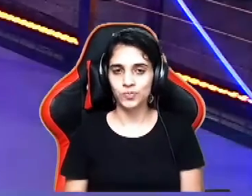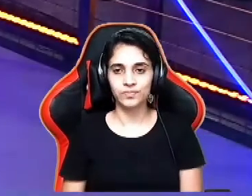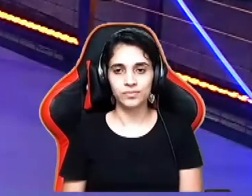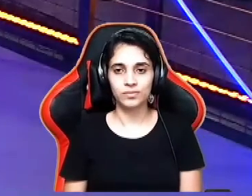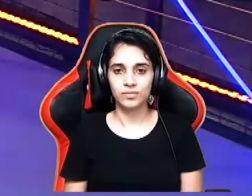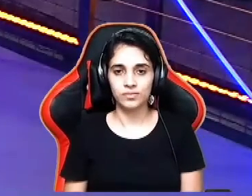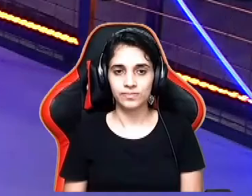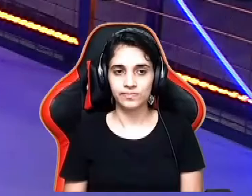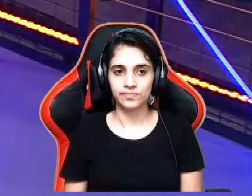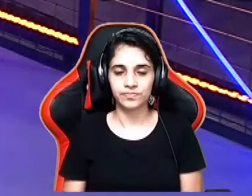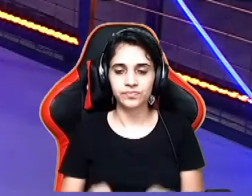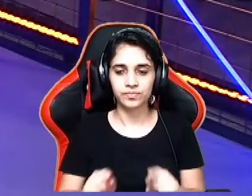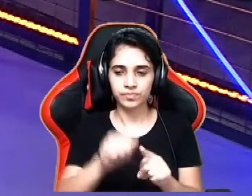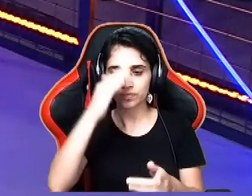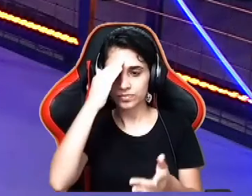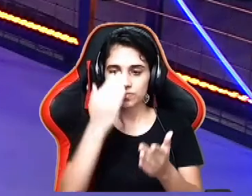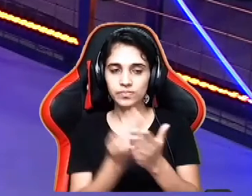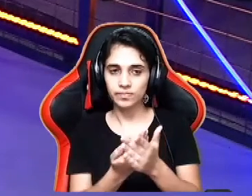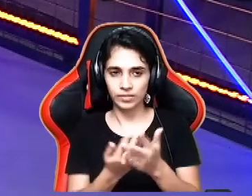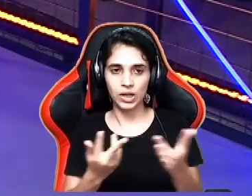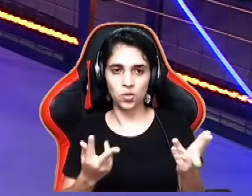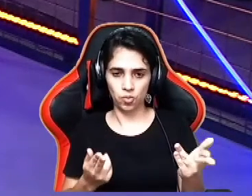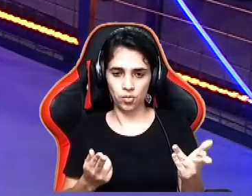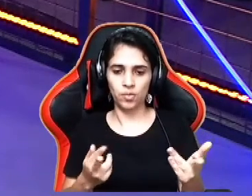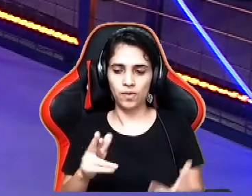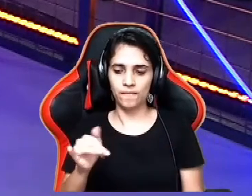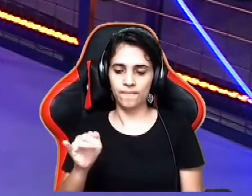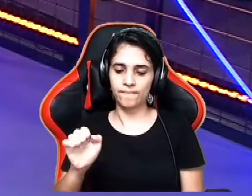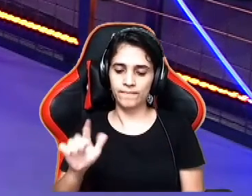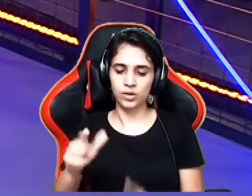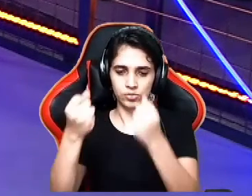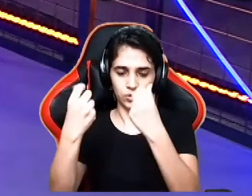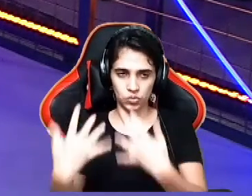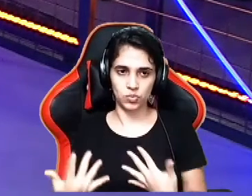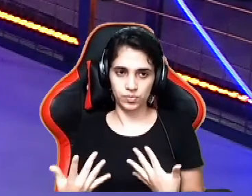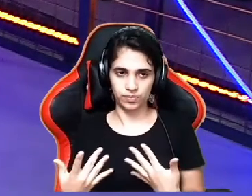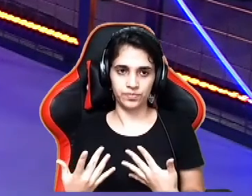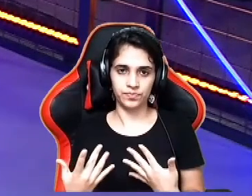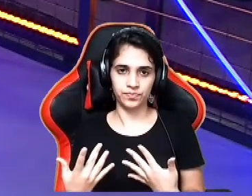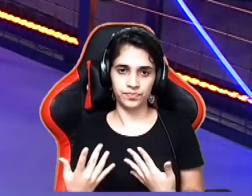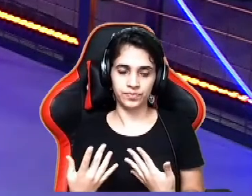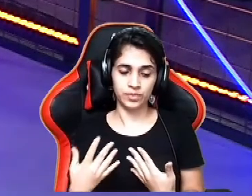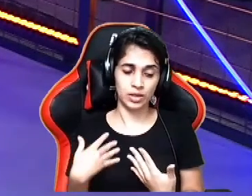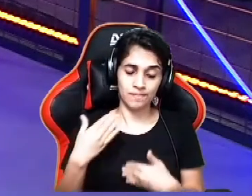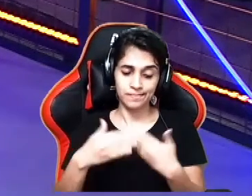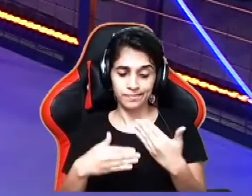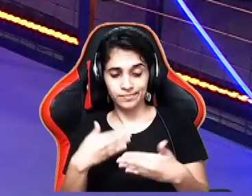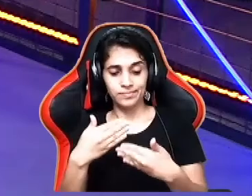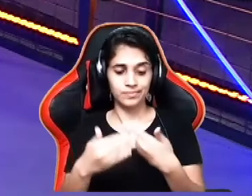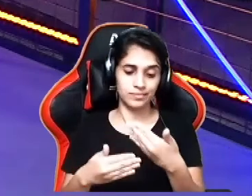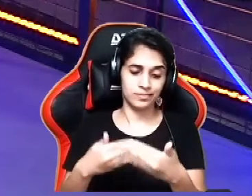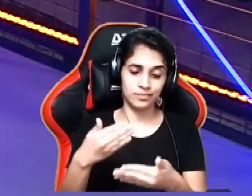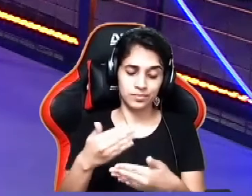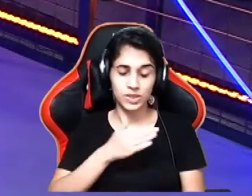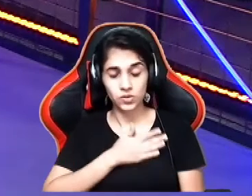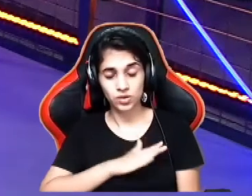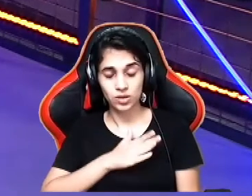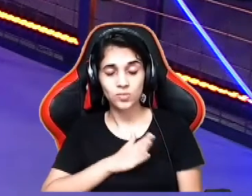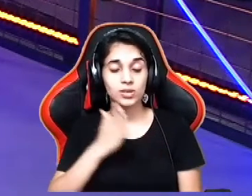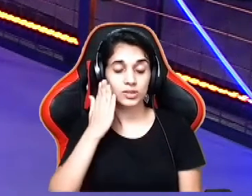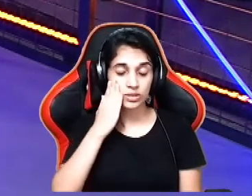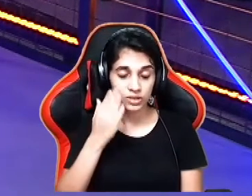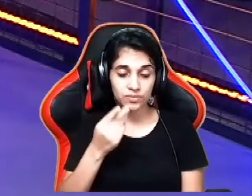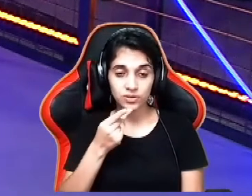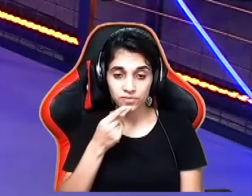life. Yeah, I also truly believe in what Rafa just mentioned. Stages in